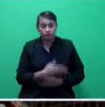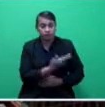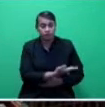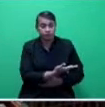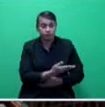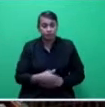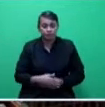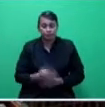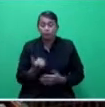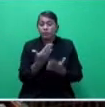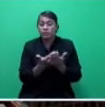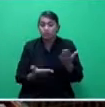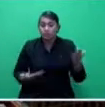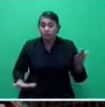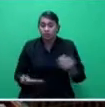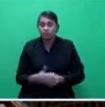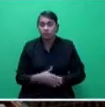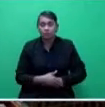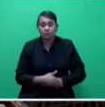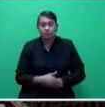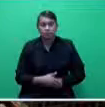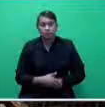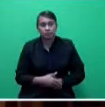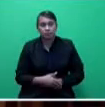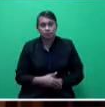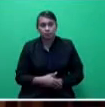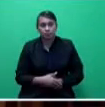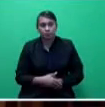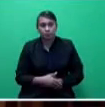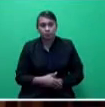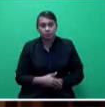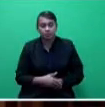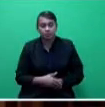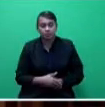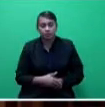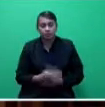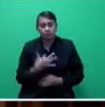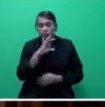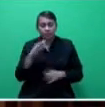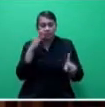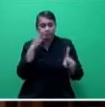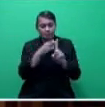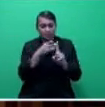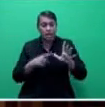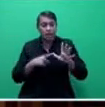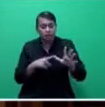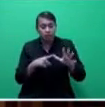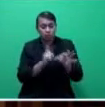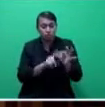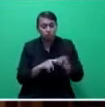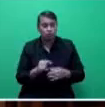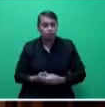bit more than the question on the revenue, but I think, Mr.